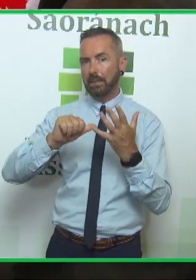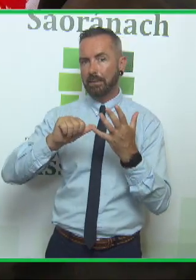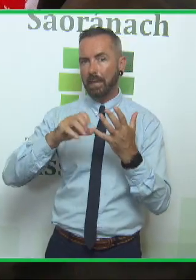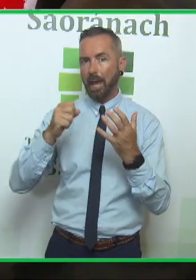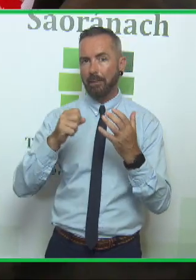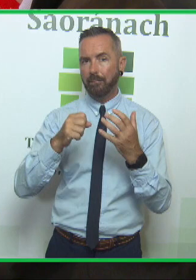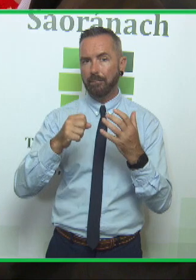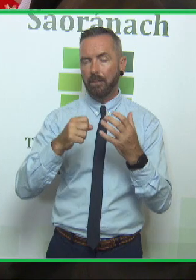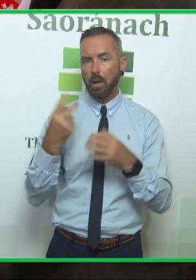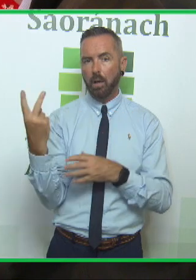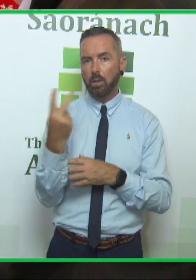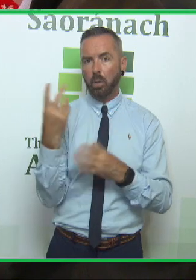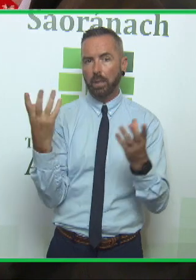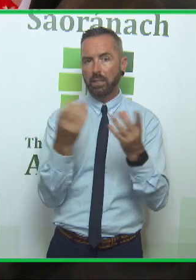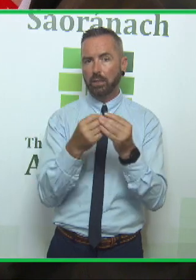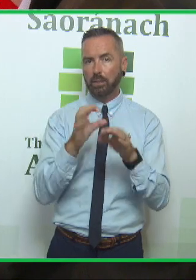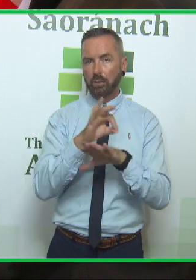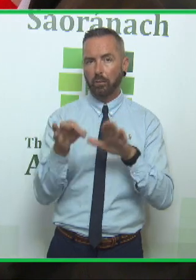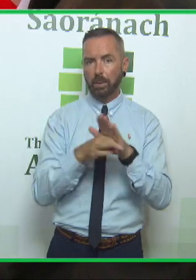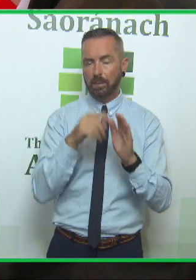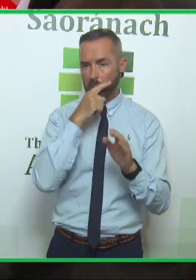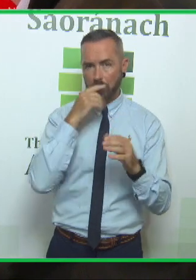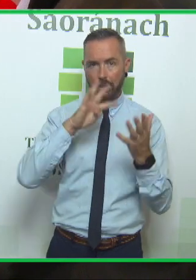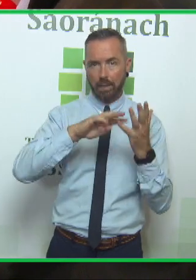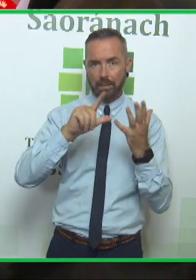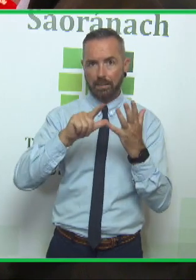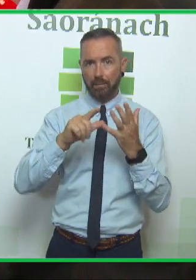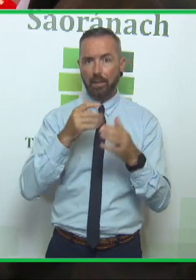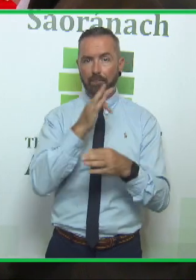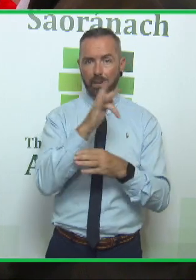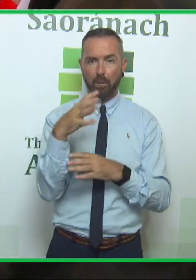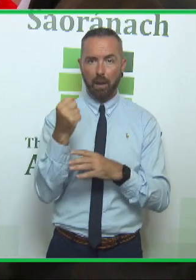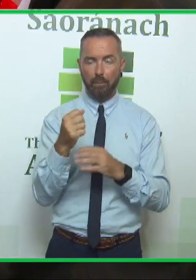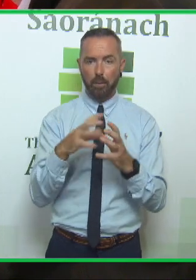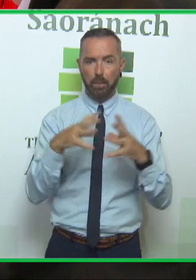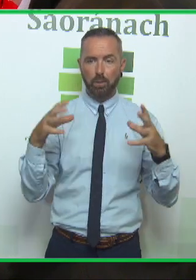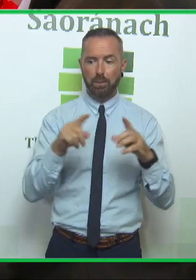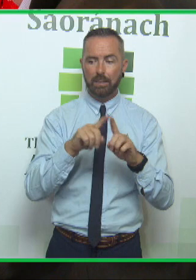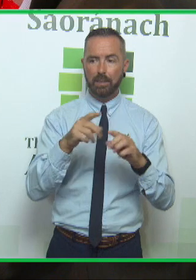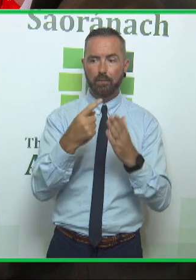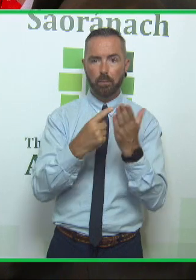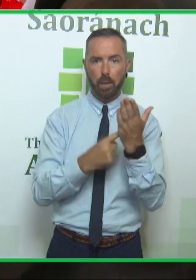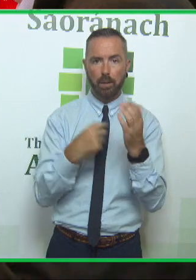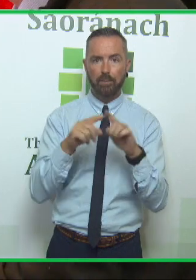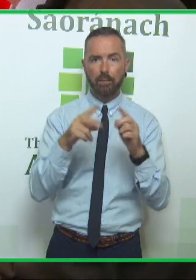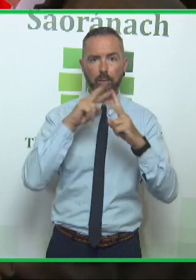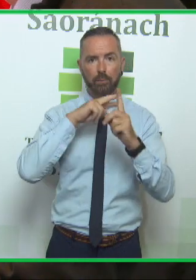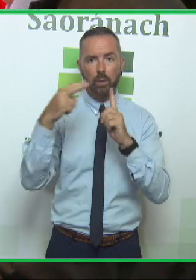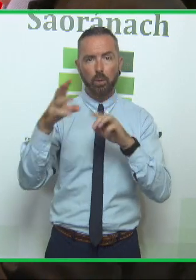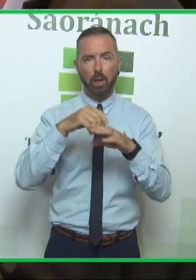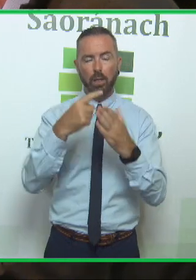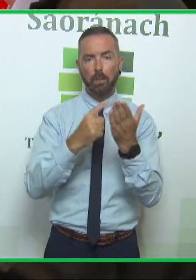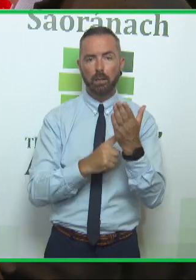government. Into '97 then Fianna Fáil got a majority. So different parties have different views on drug policy, etc. And I